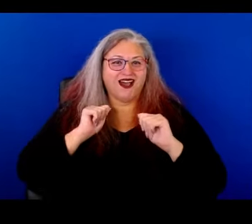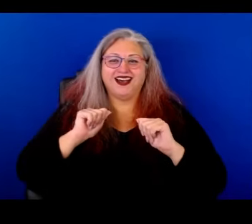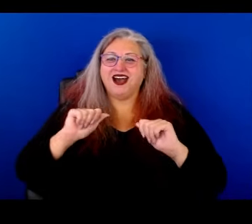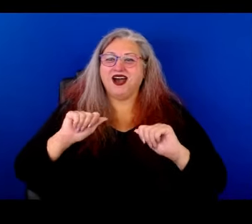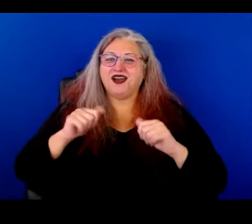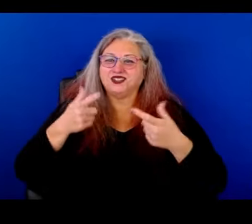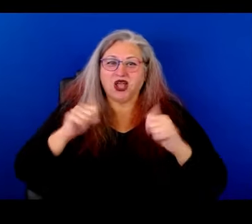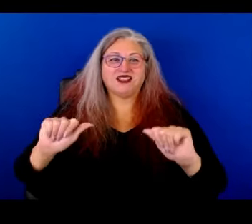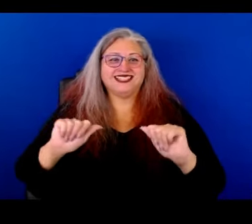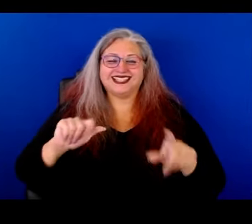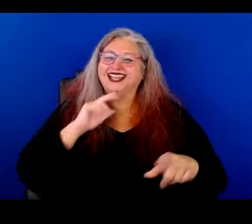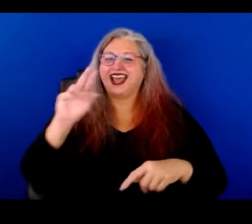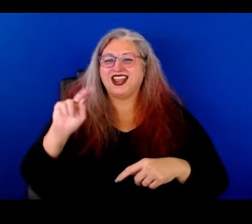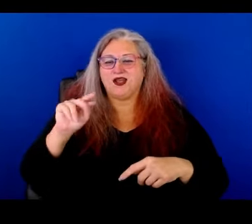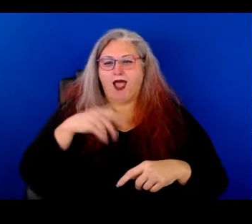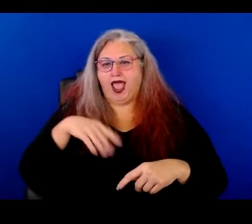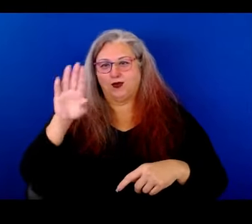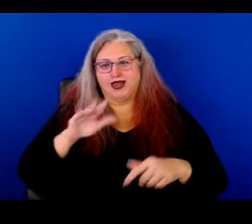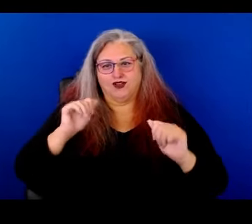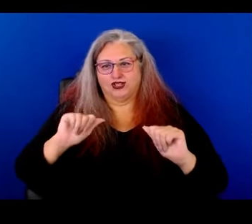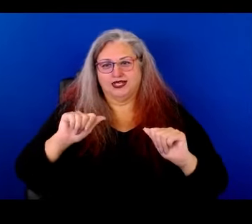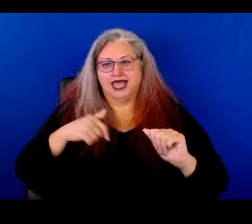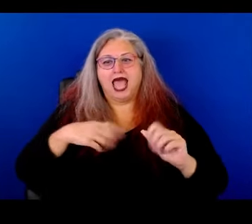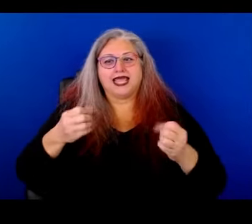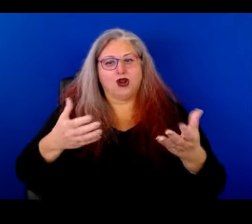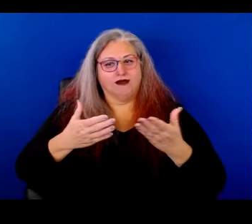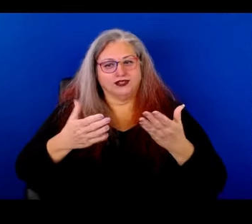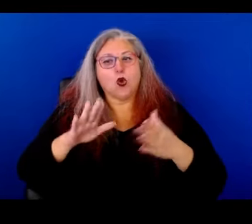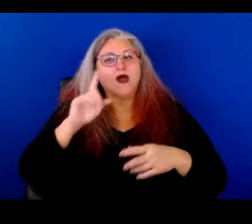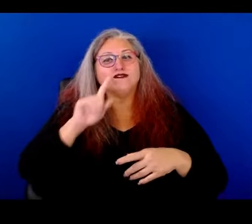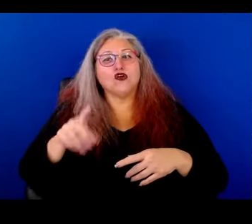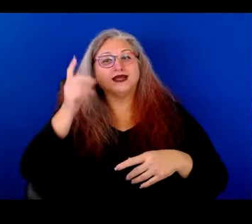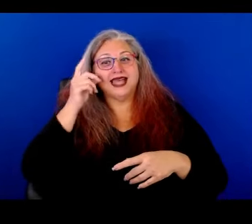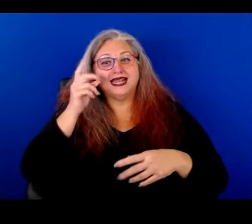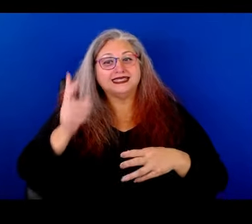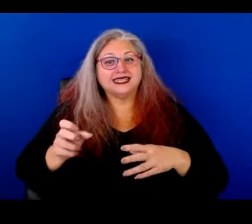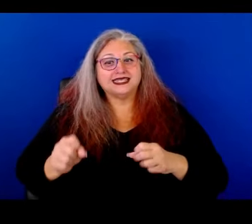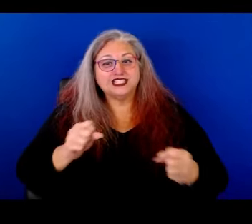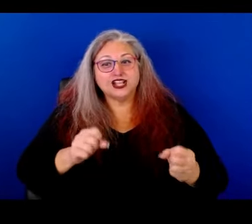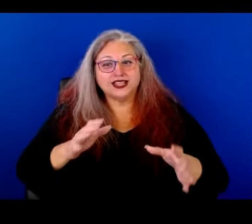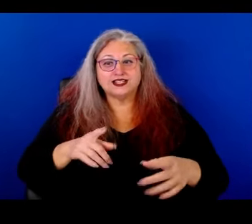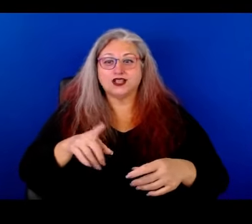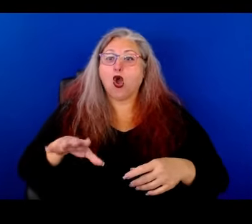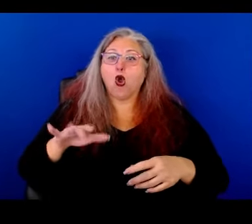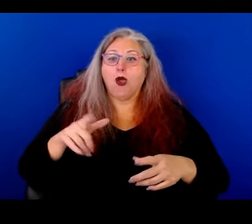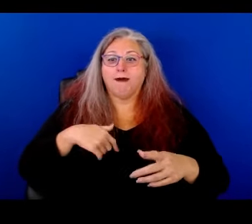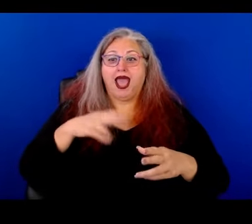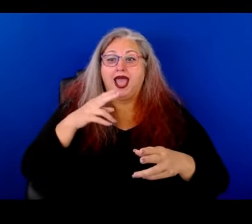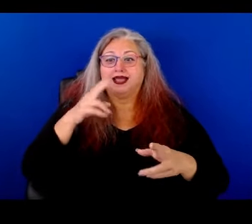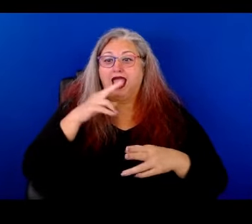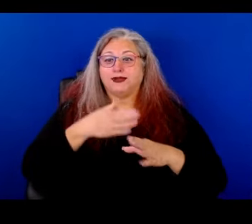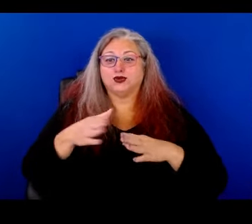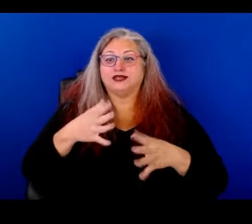auditioned. No, I never audition. I get offered. No, for the Dallas Cowboy cheerleaders. It's been decimated because